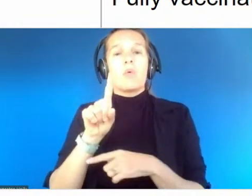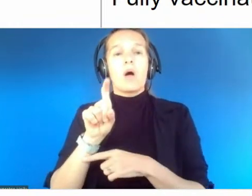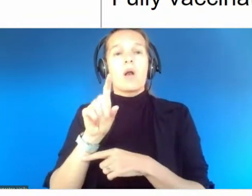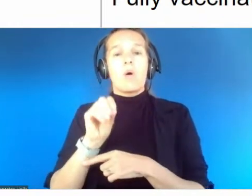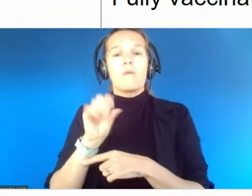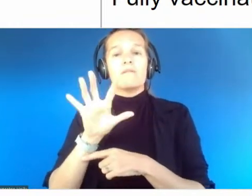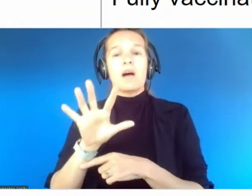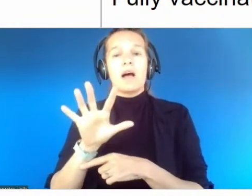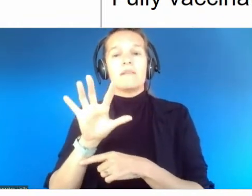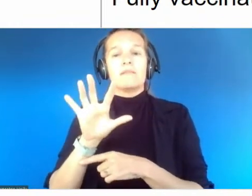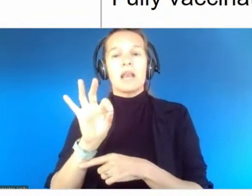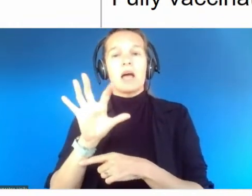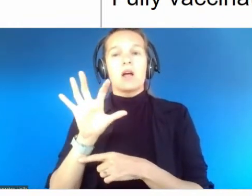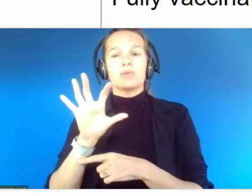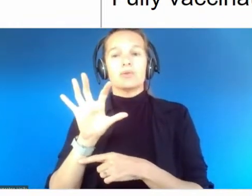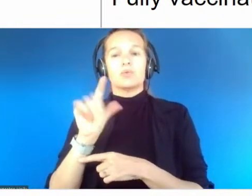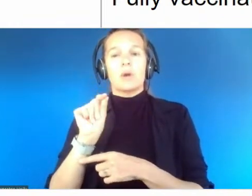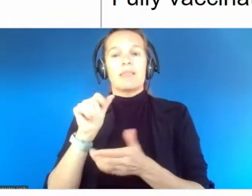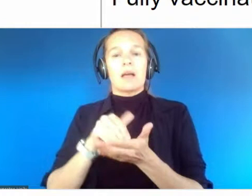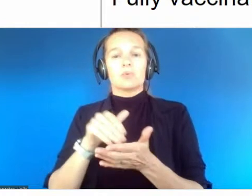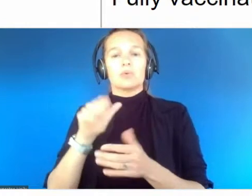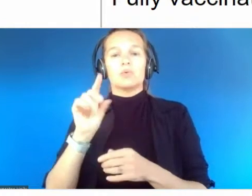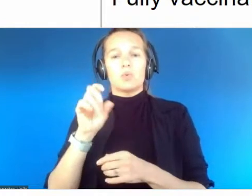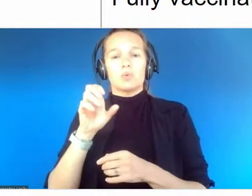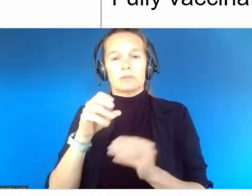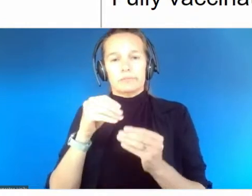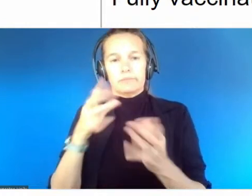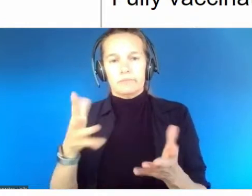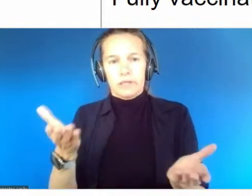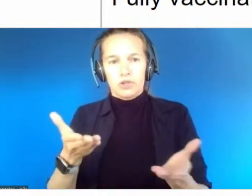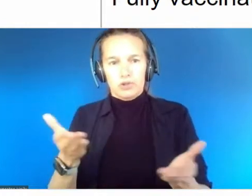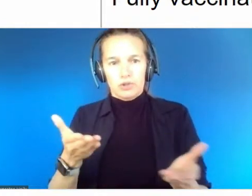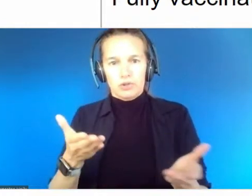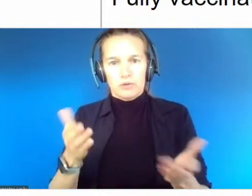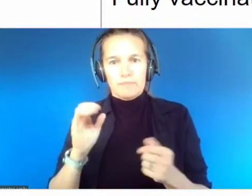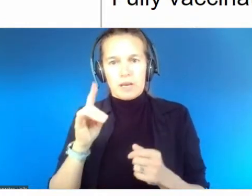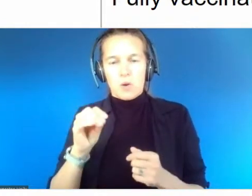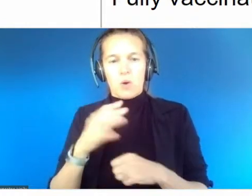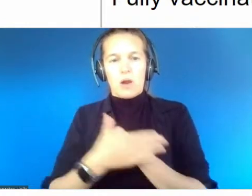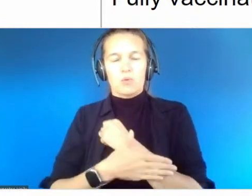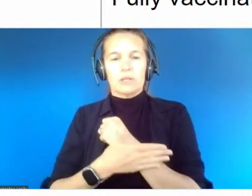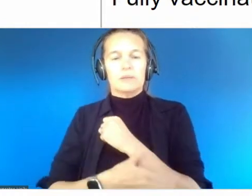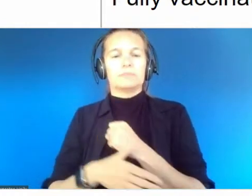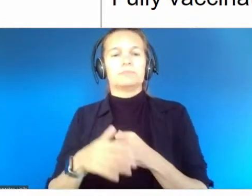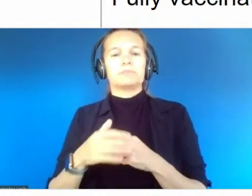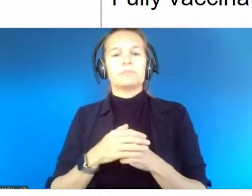105,921 doses have been given in Mendocino County. And of those who are eligible,